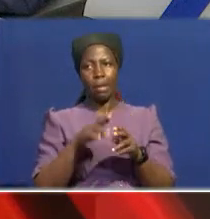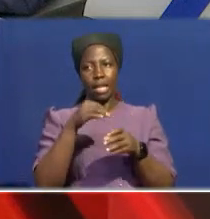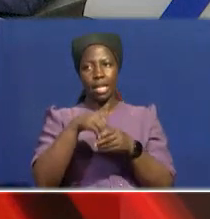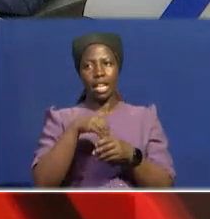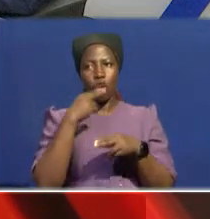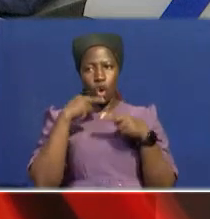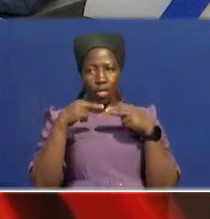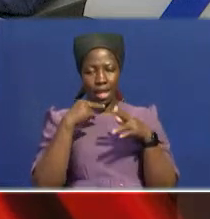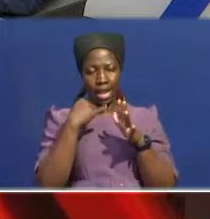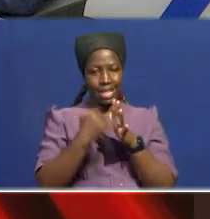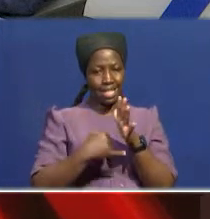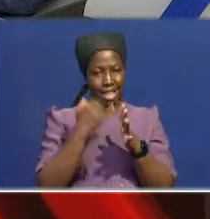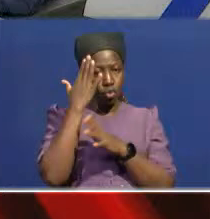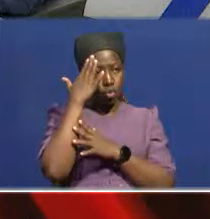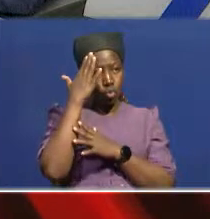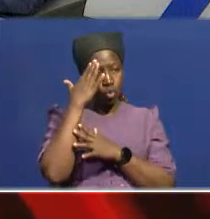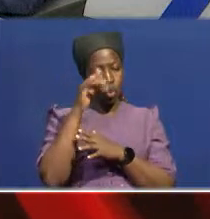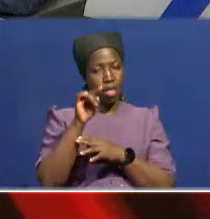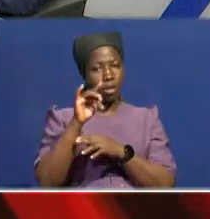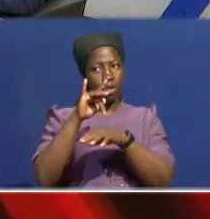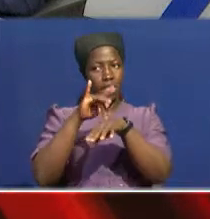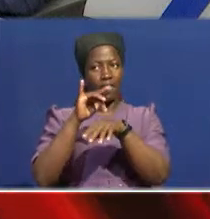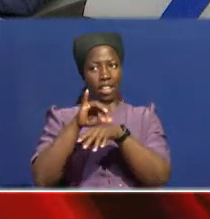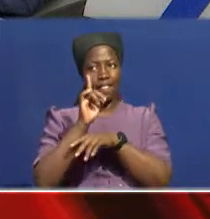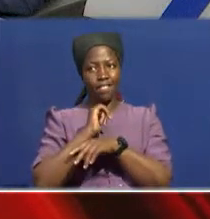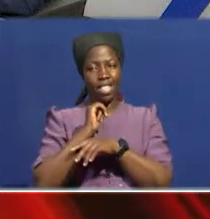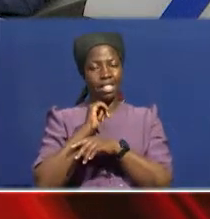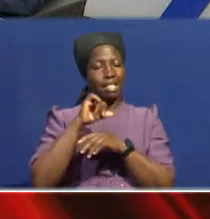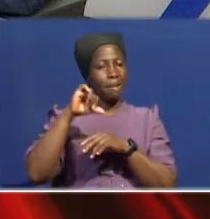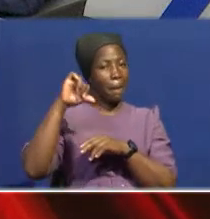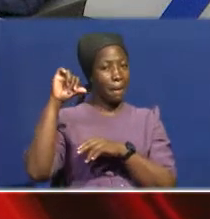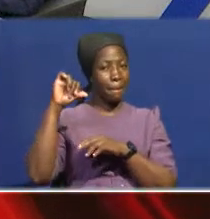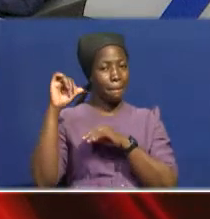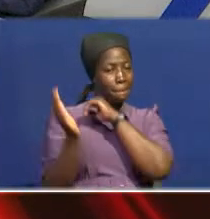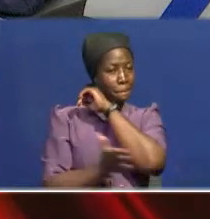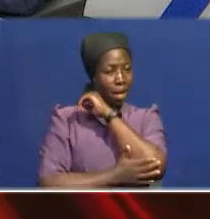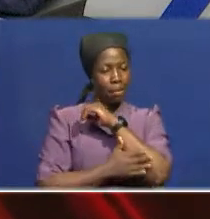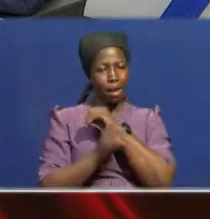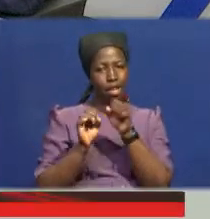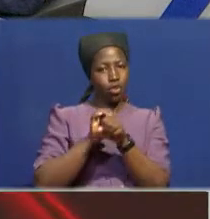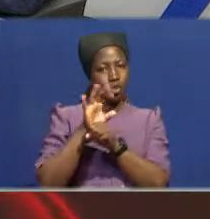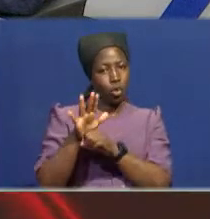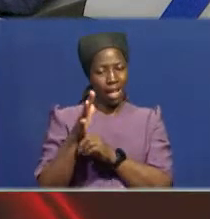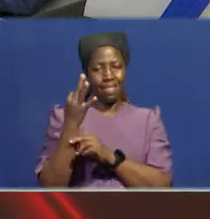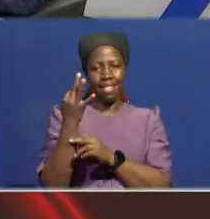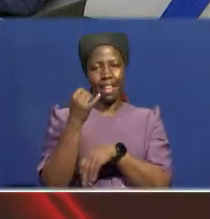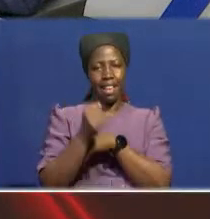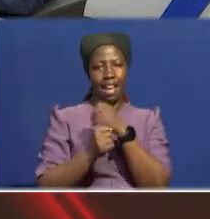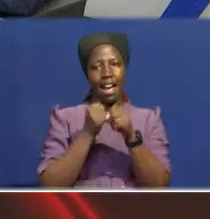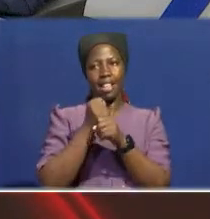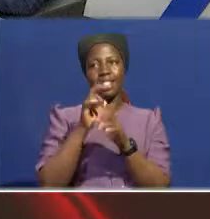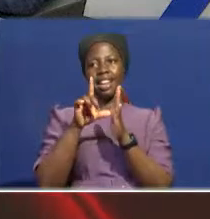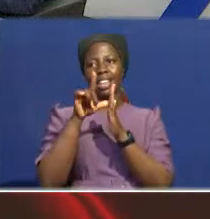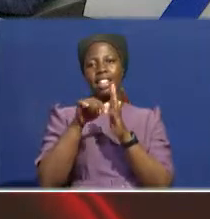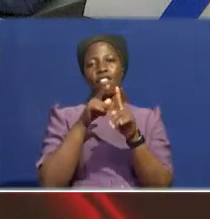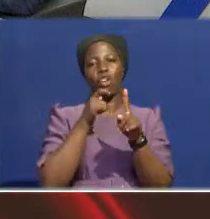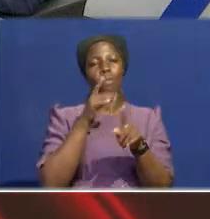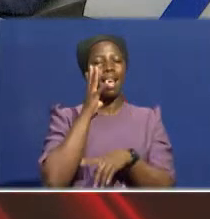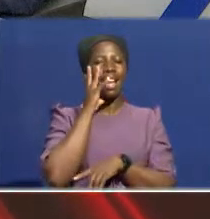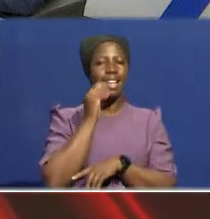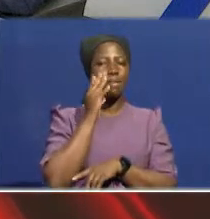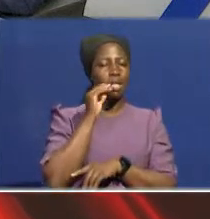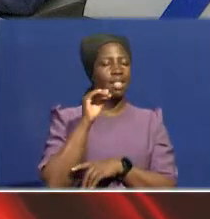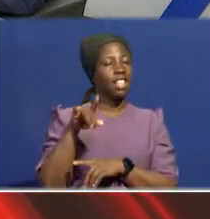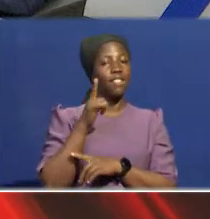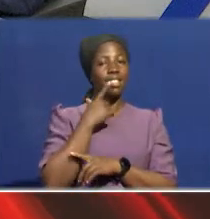hotel industry. You do know that it was affected badly by the COVID-19 pandemic. 3 years later, from experiences, Michael is